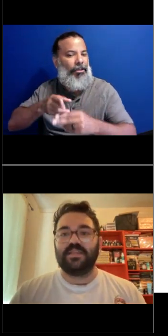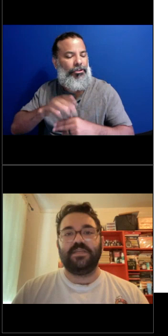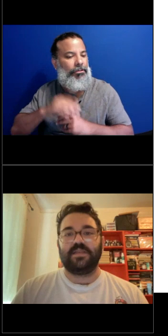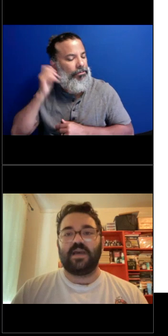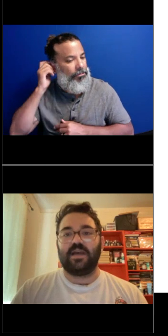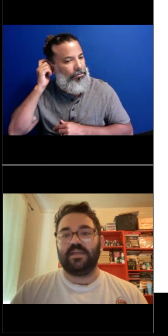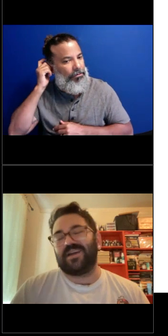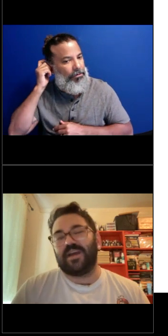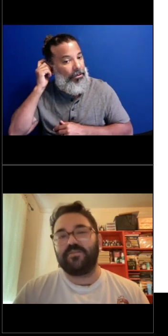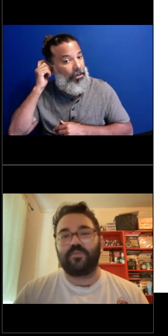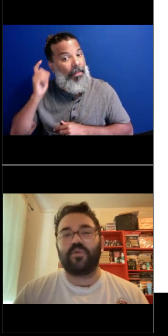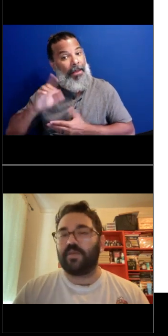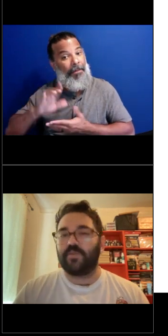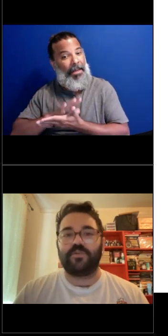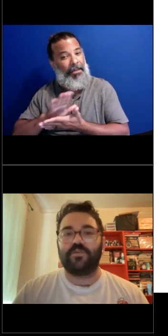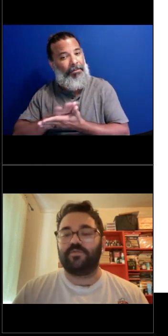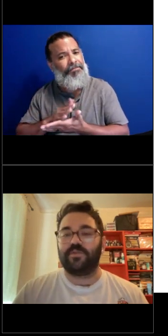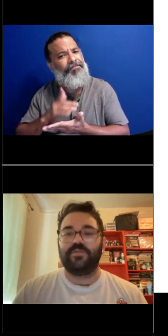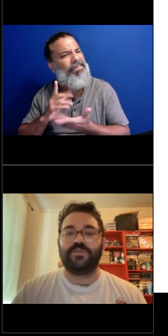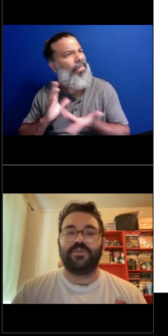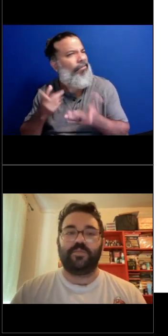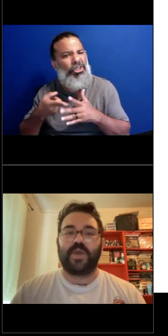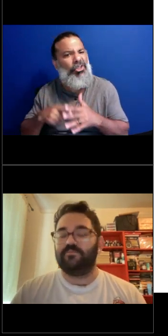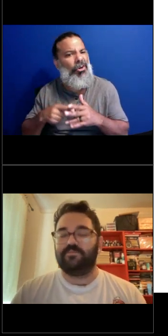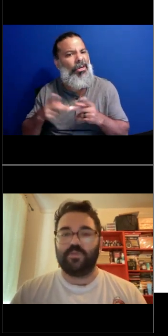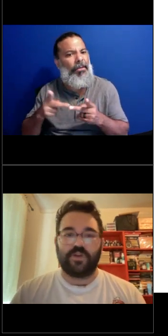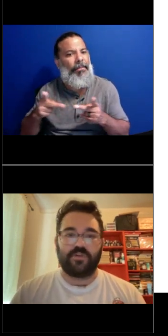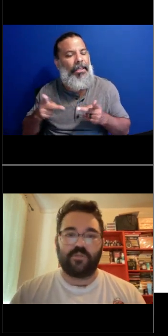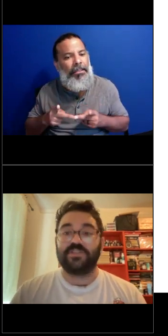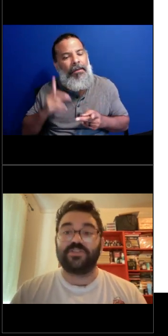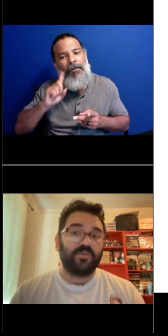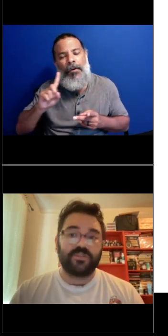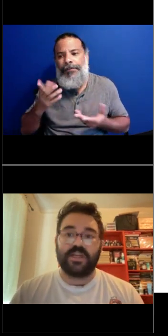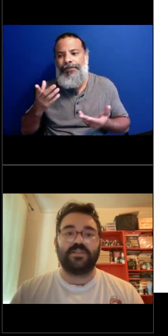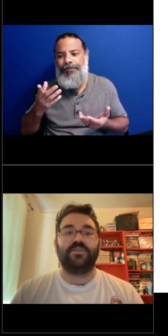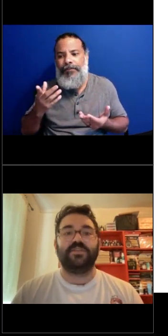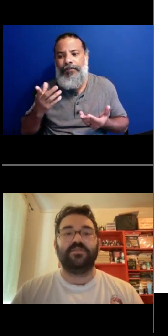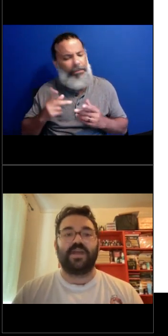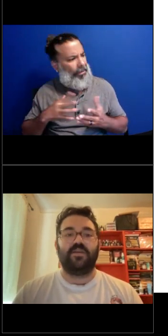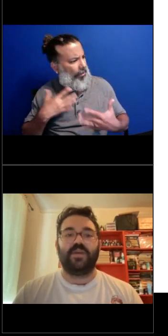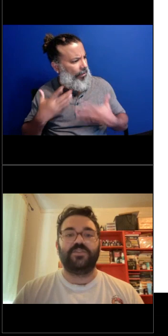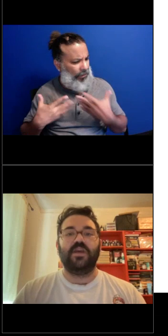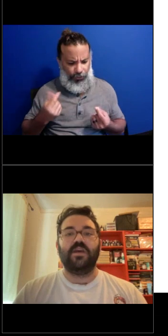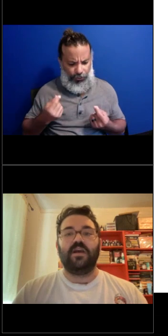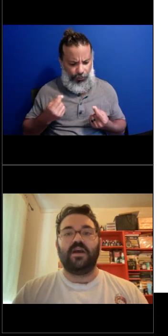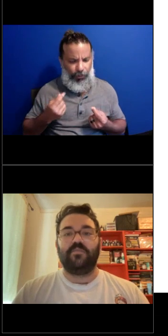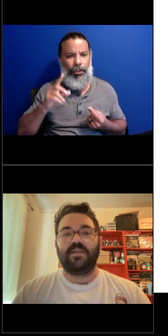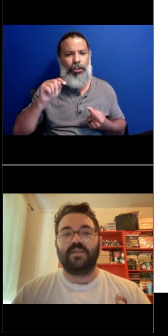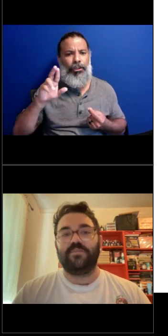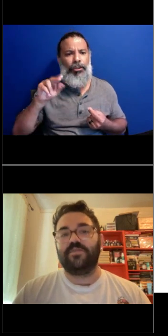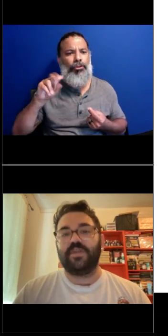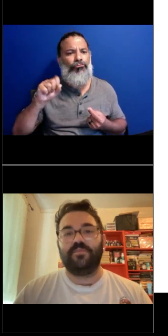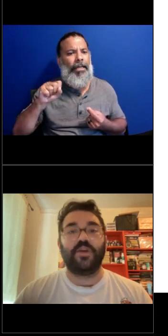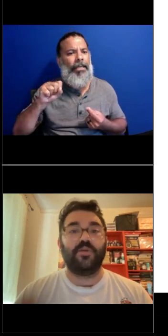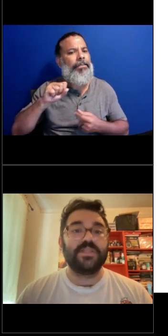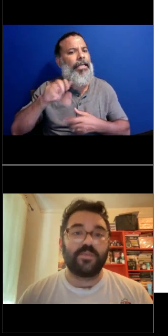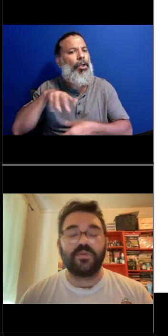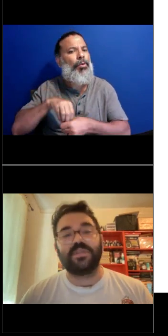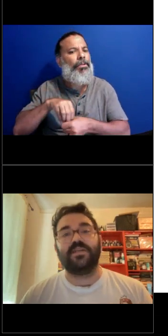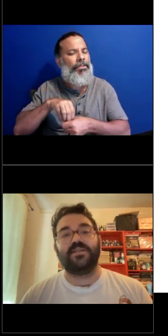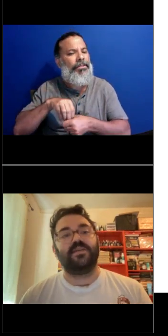Basically this piece is kind of a primer for those who might be wondering where to start with trans-inclusive language. And some of the